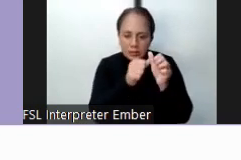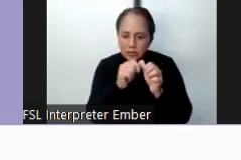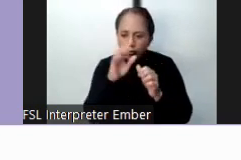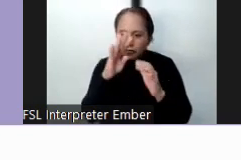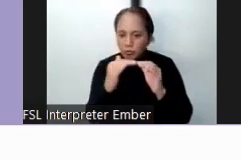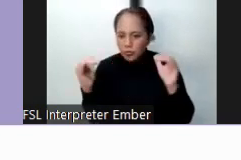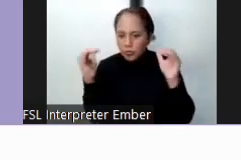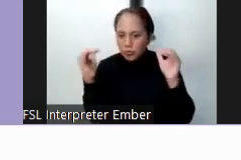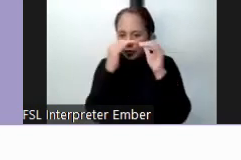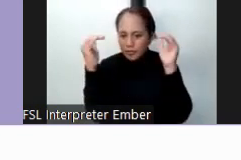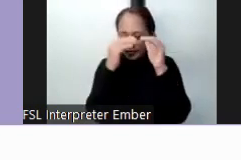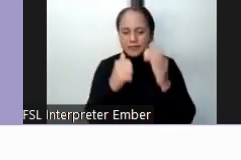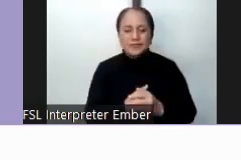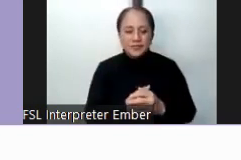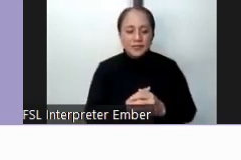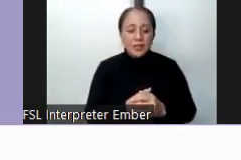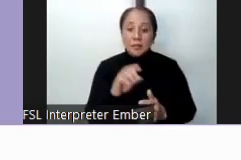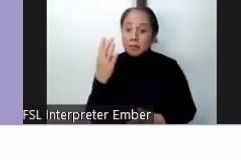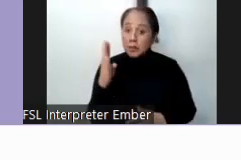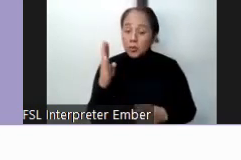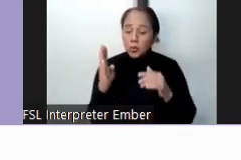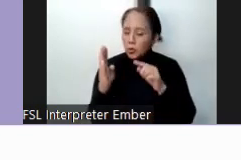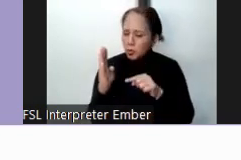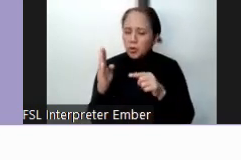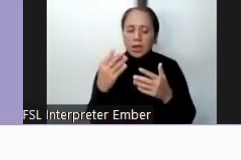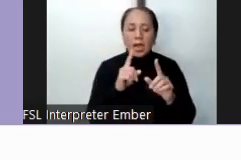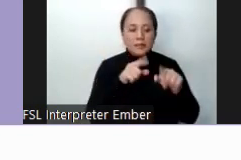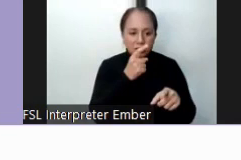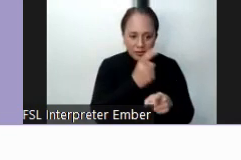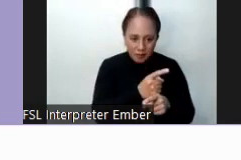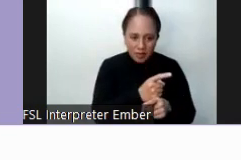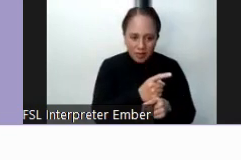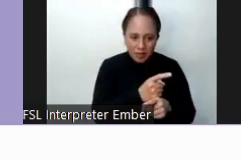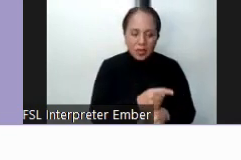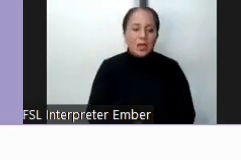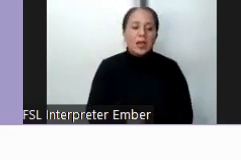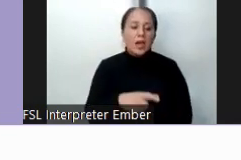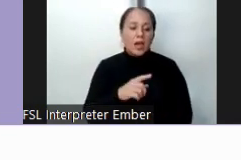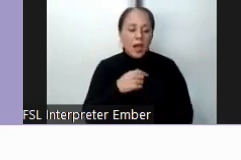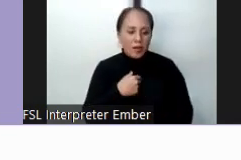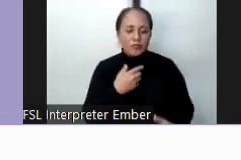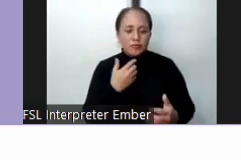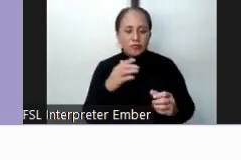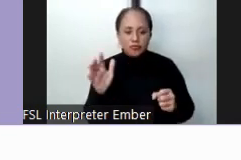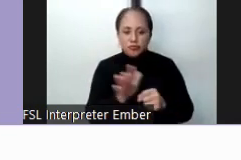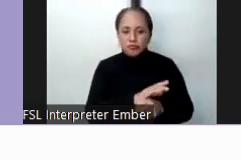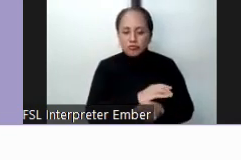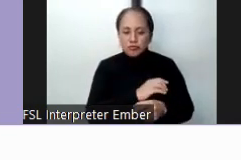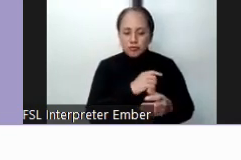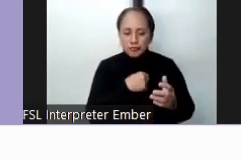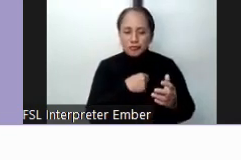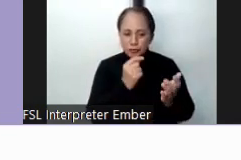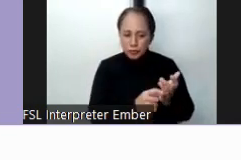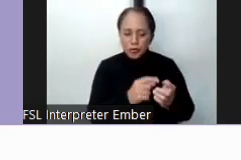level per task. The blue parts show those who answered correctly, thus earning a full credit. Red for those